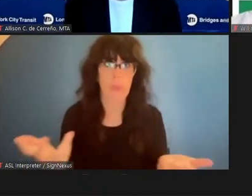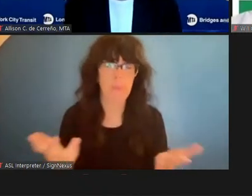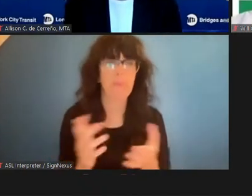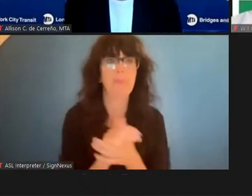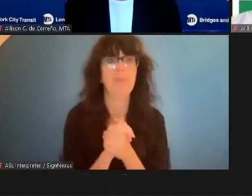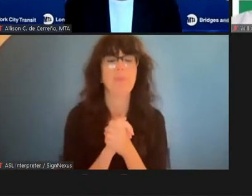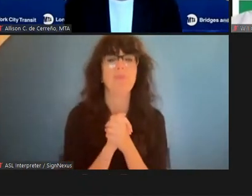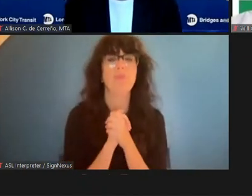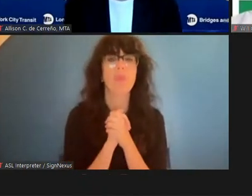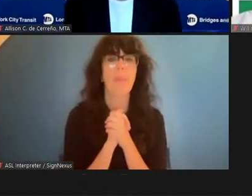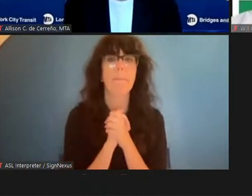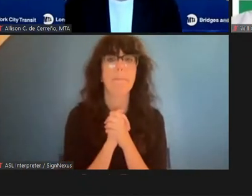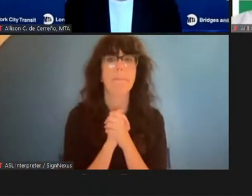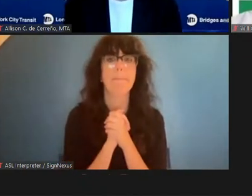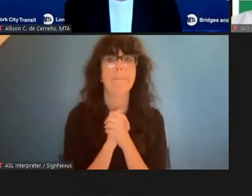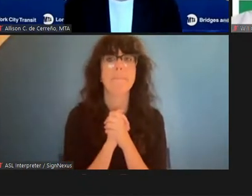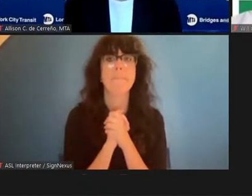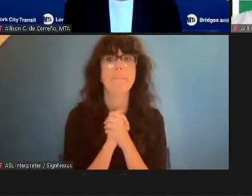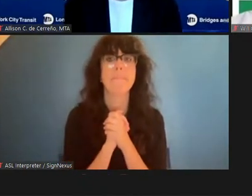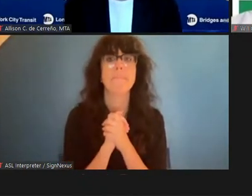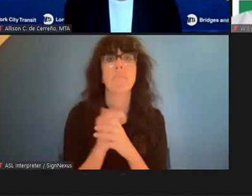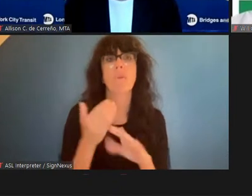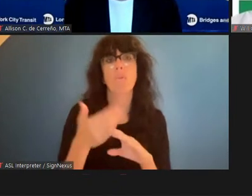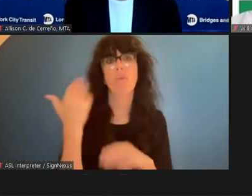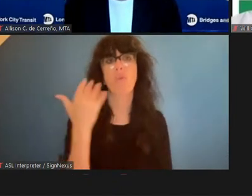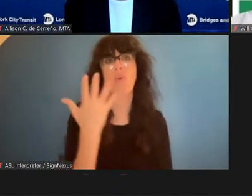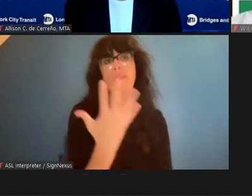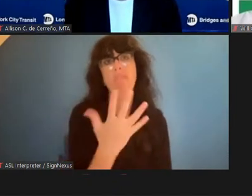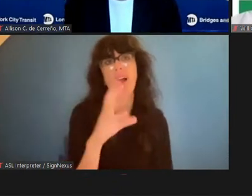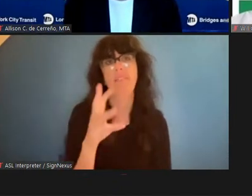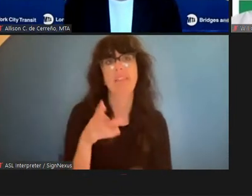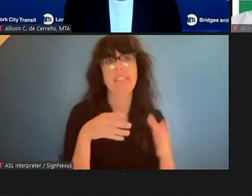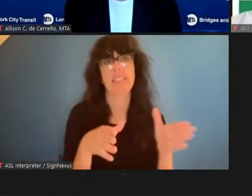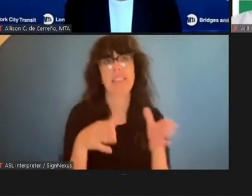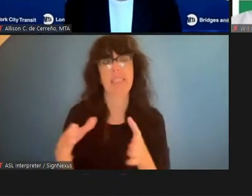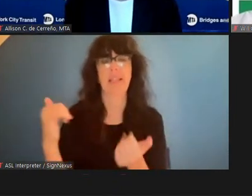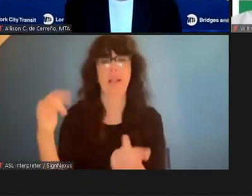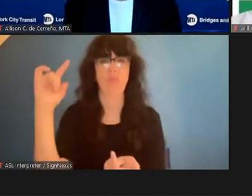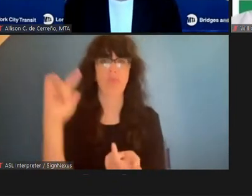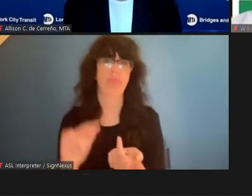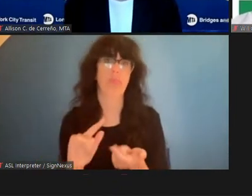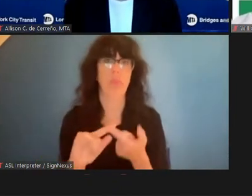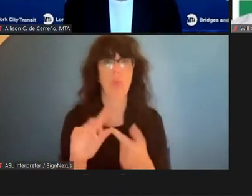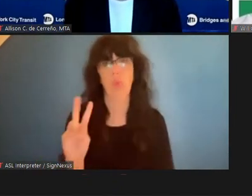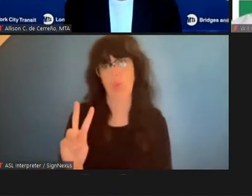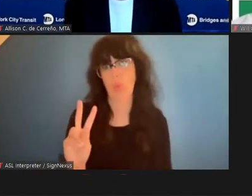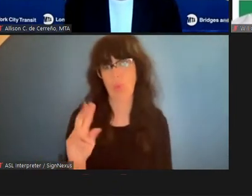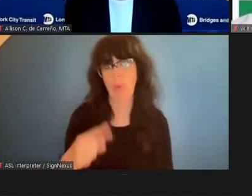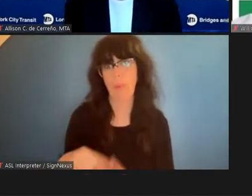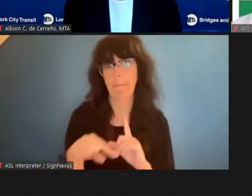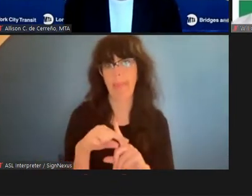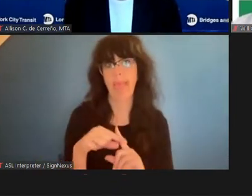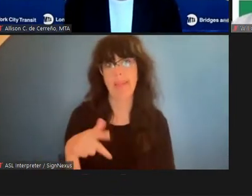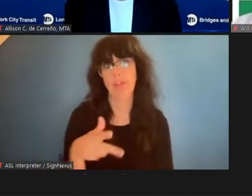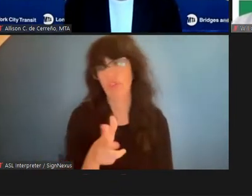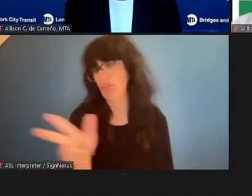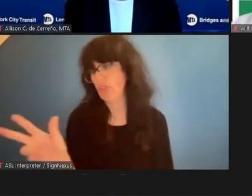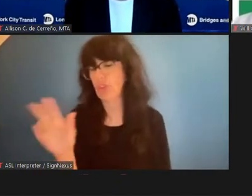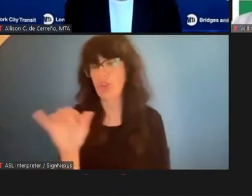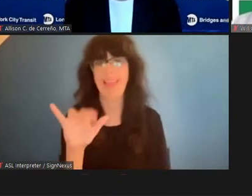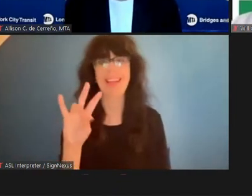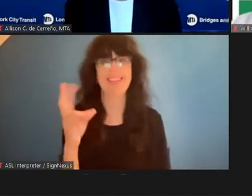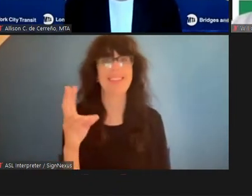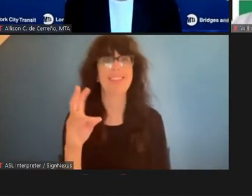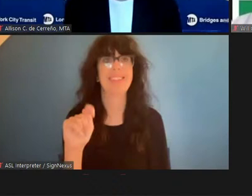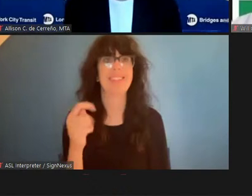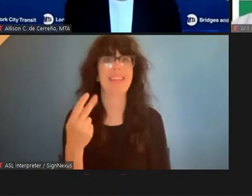cases what were five to six lane avenues have been reduced to two lanes plus a turn lane such as seventh avenue coming off of